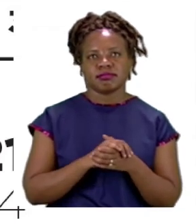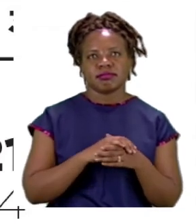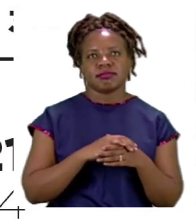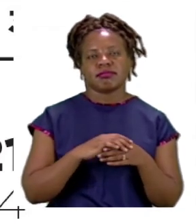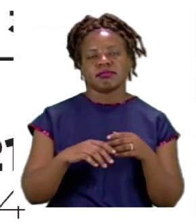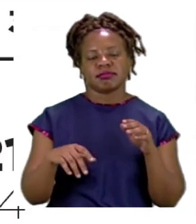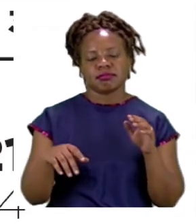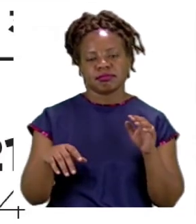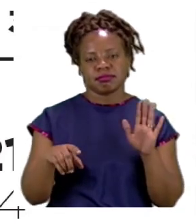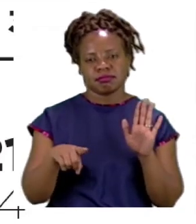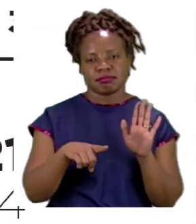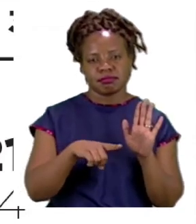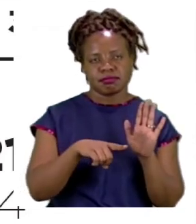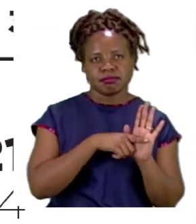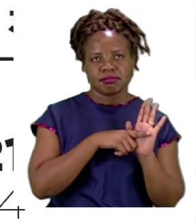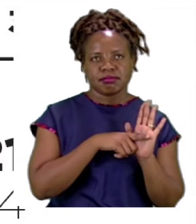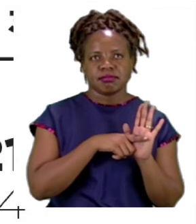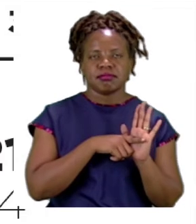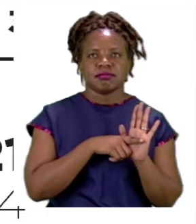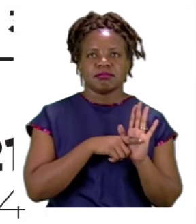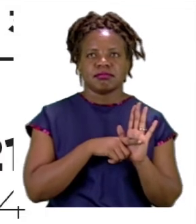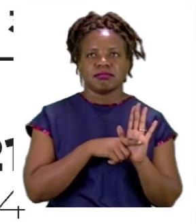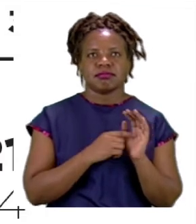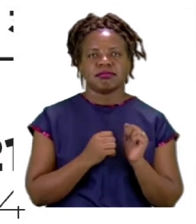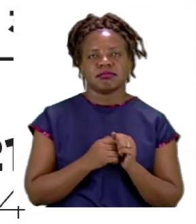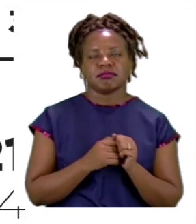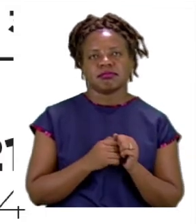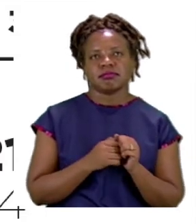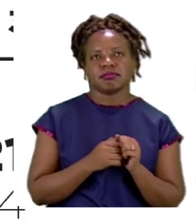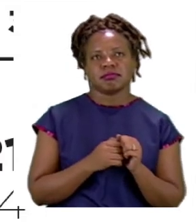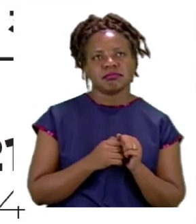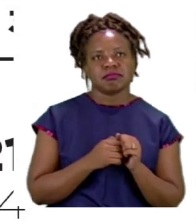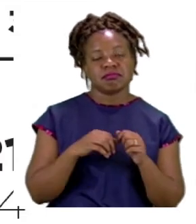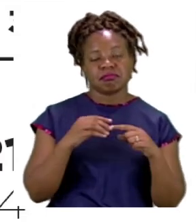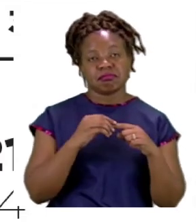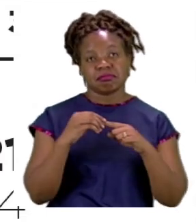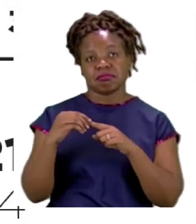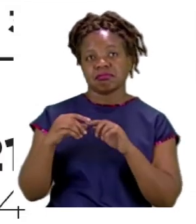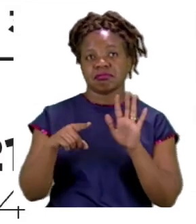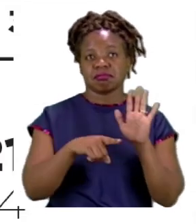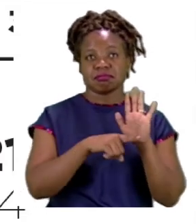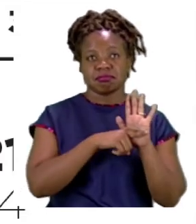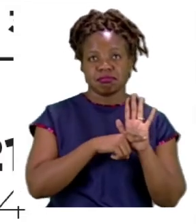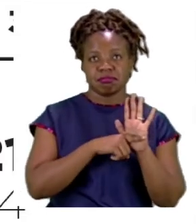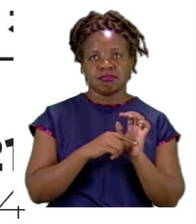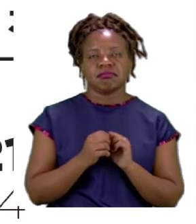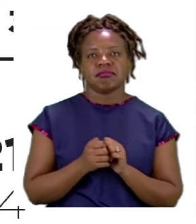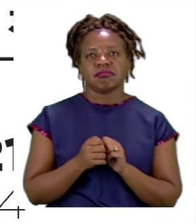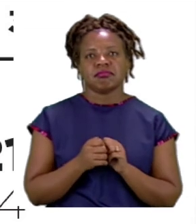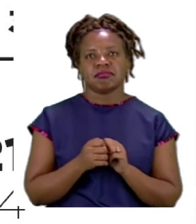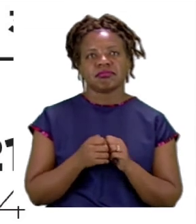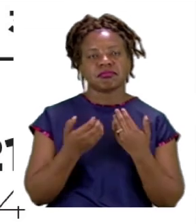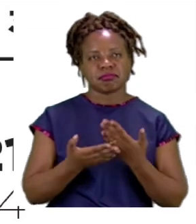computations, but this one is a very special one, and I'm going to help you do the first one and